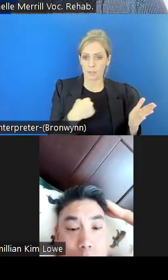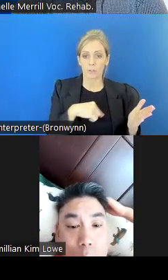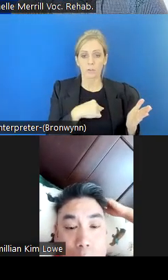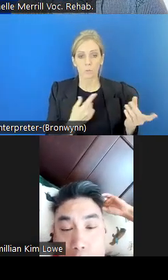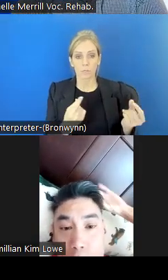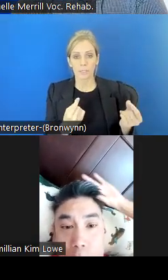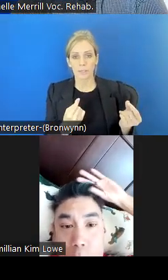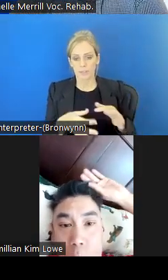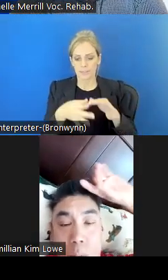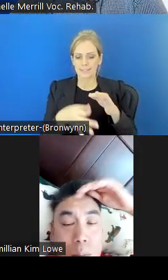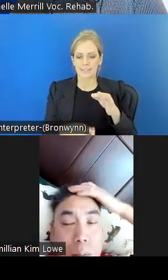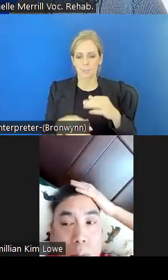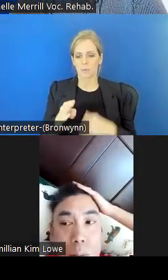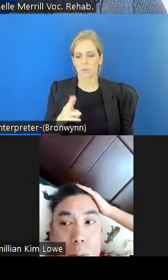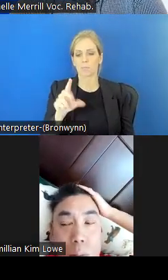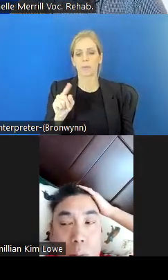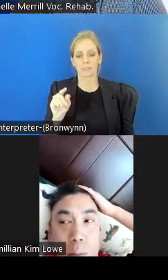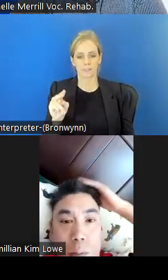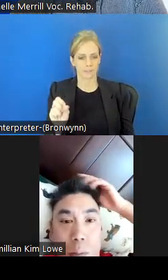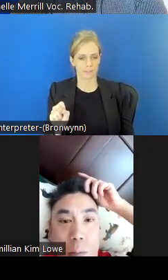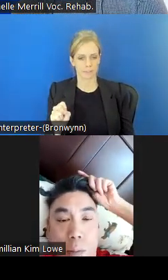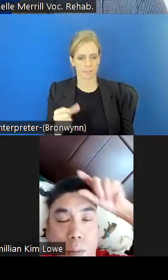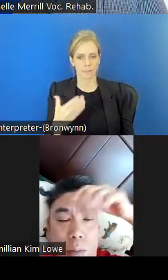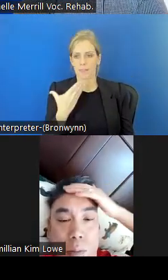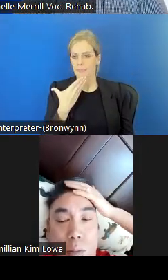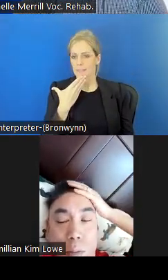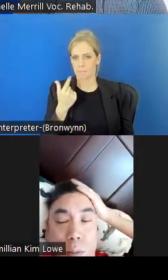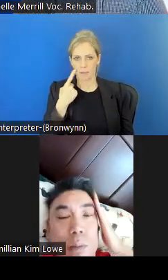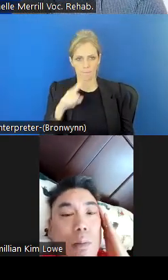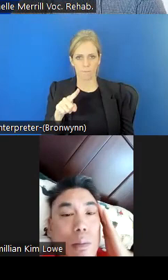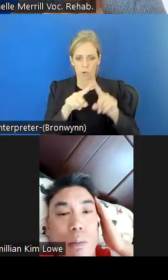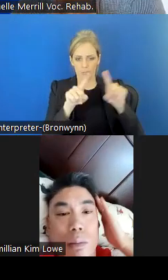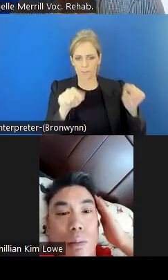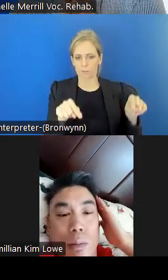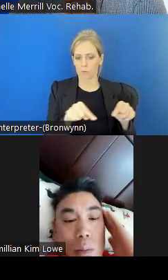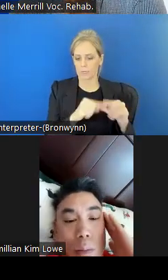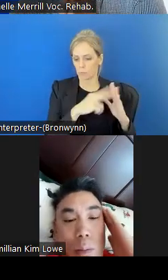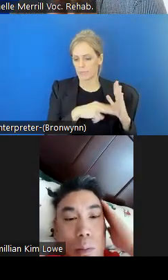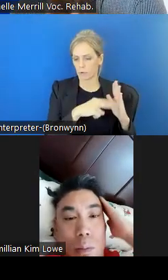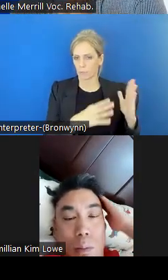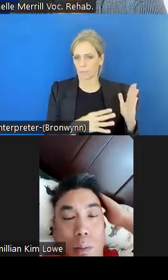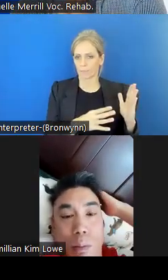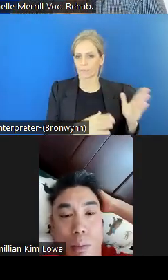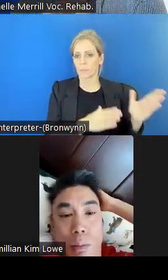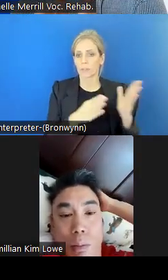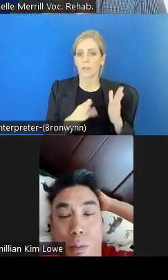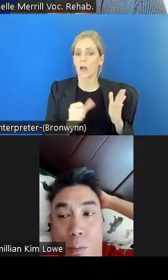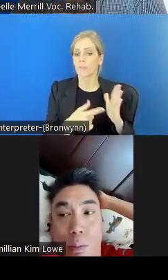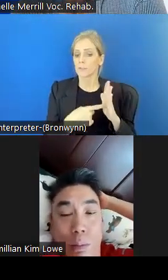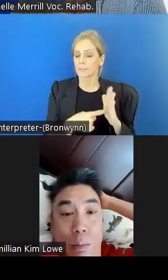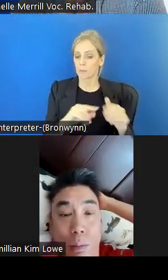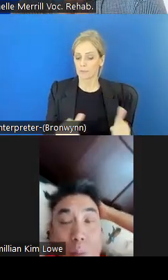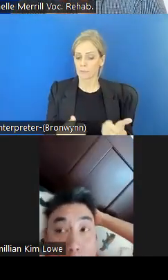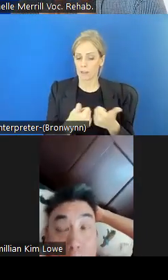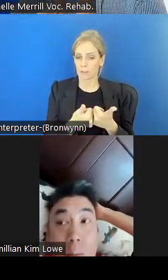better with screen readers. One of the other challenges we face is that You've got people who will be using desktops,